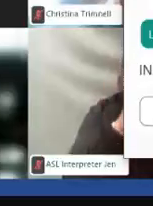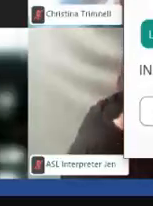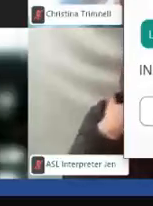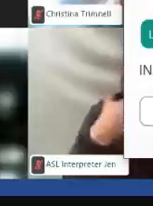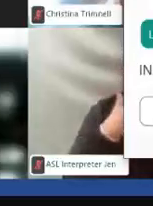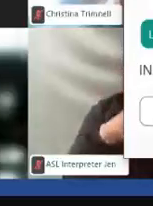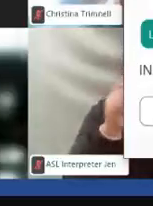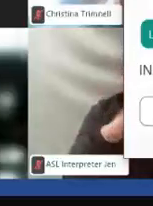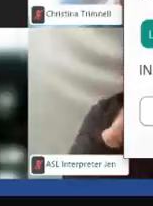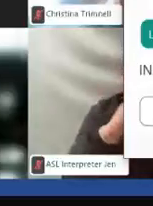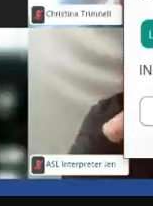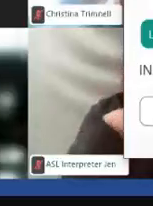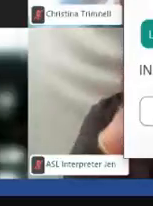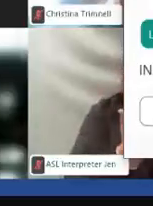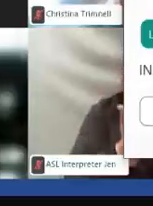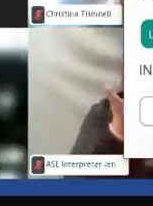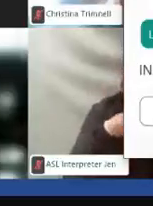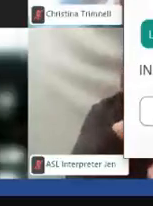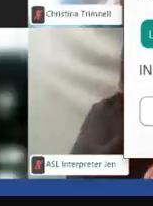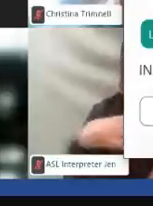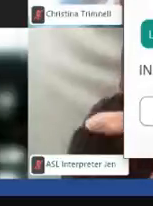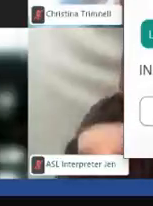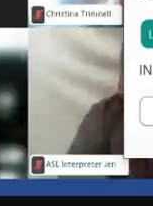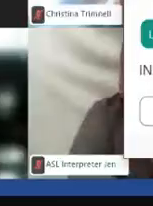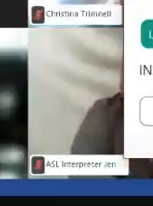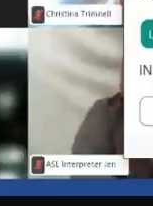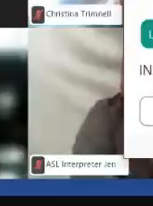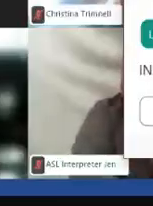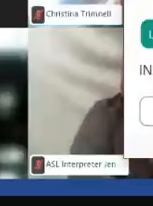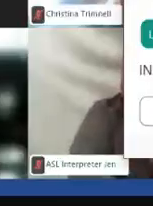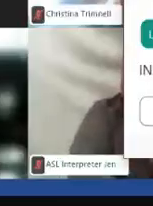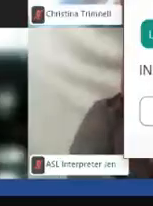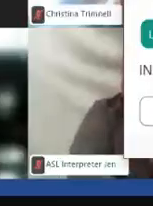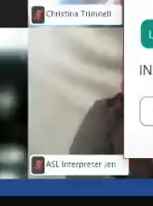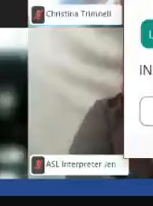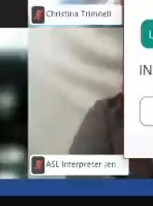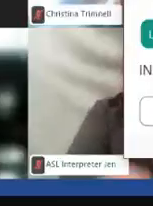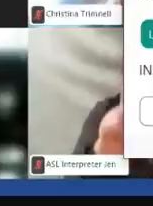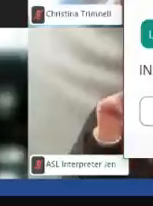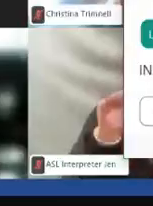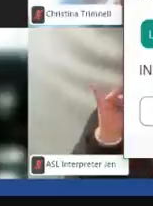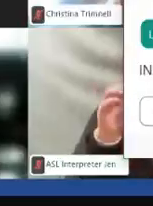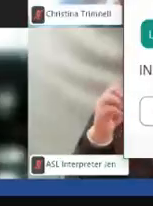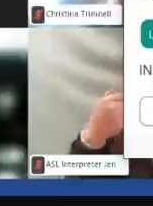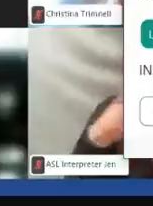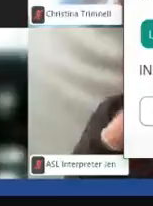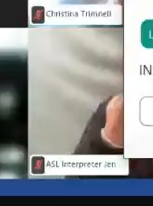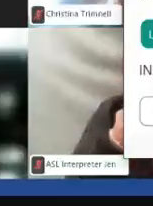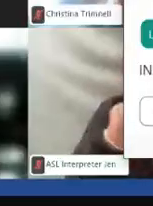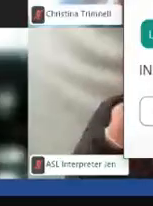excited about the potential to have all 3 of these folks on the council. All right, so this is Casey. The